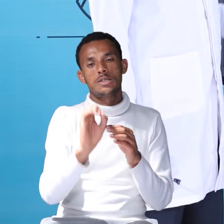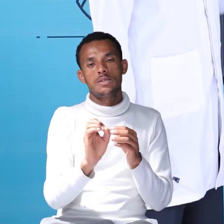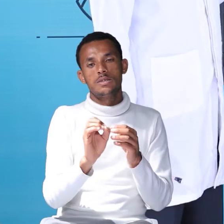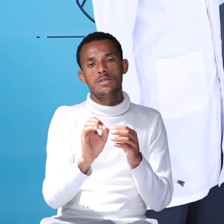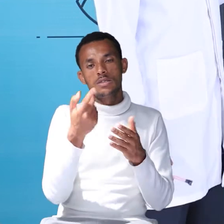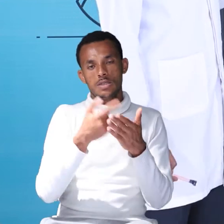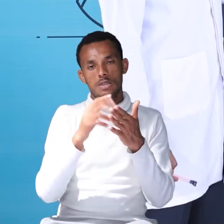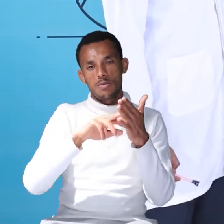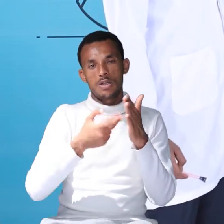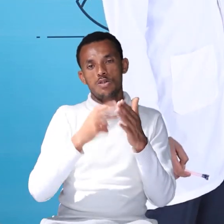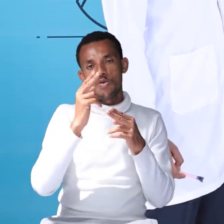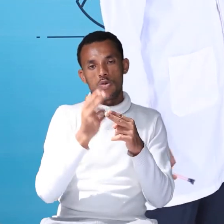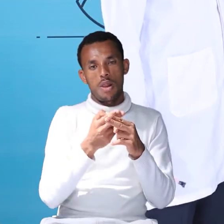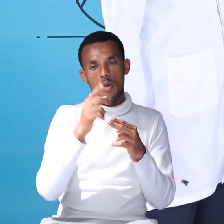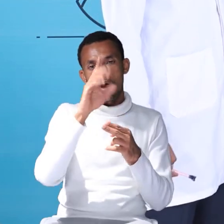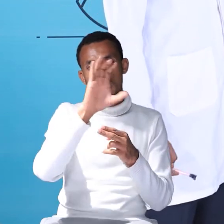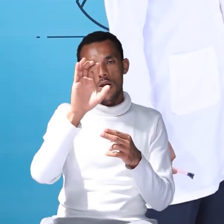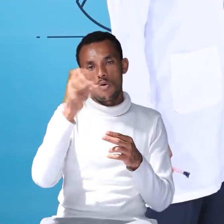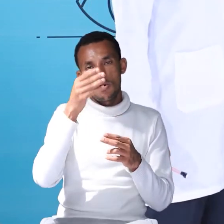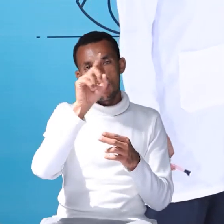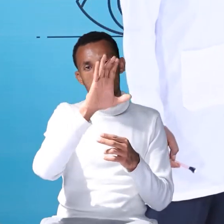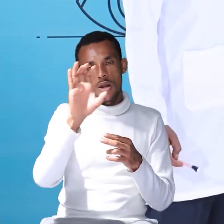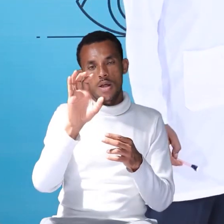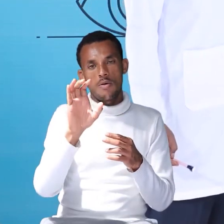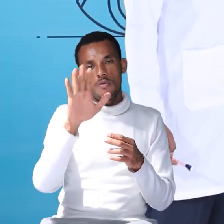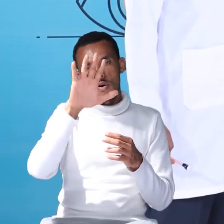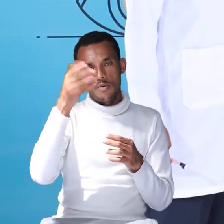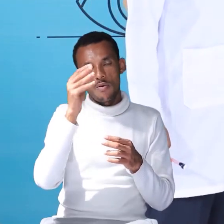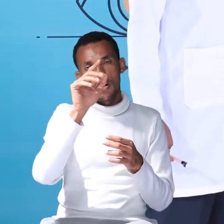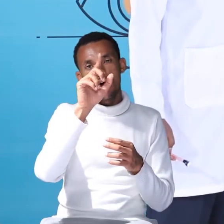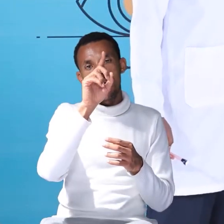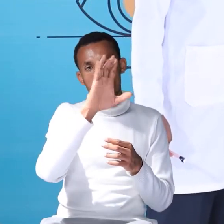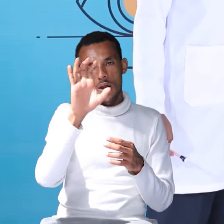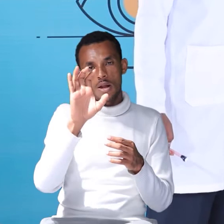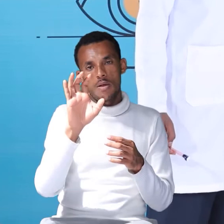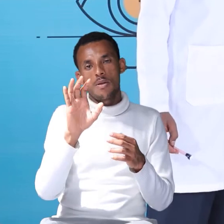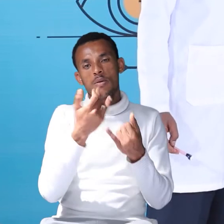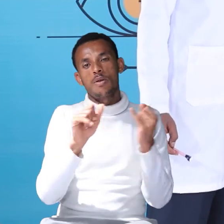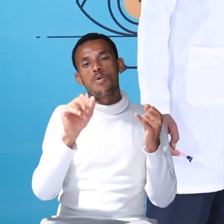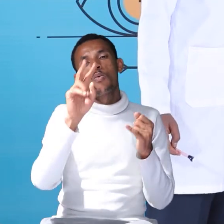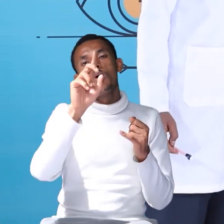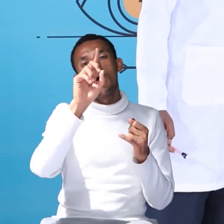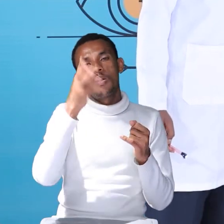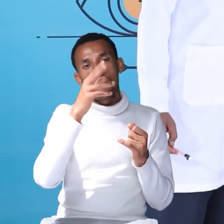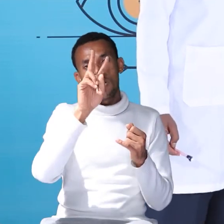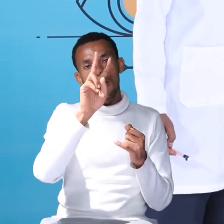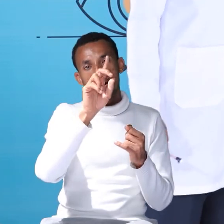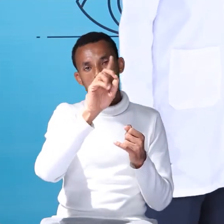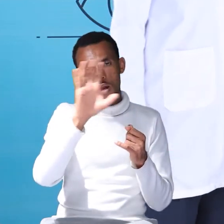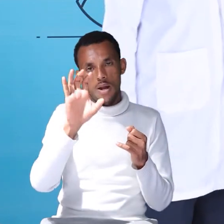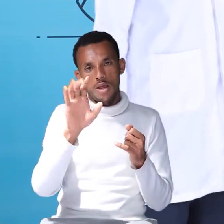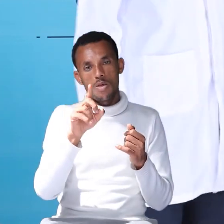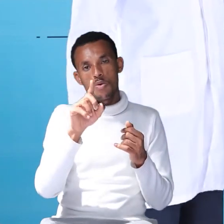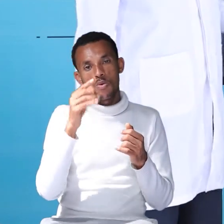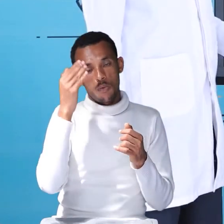be. So this means shortly 100 over 100, which is 5 over 100 times 100 multiplied by 1 over 100. But 1 over 100, as we